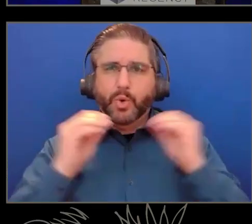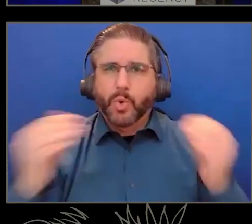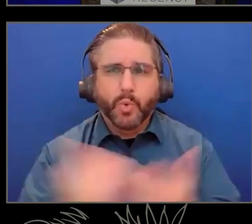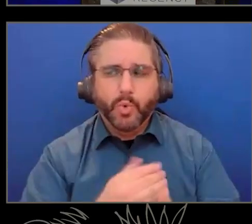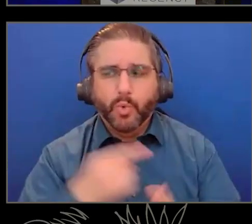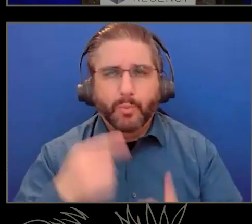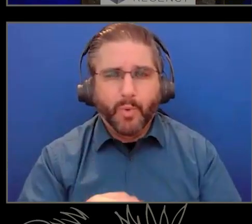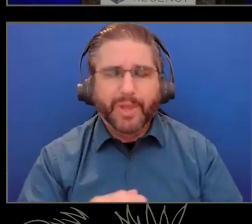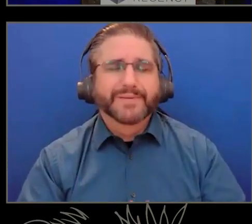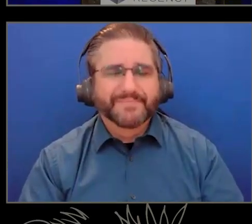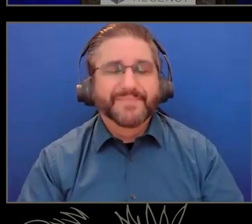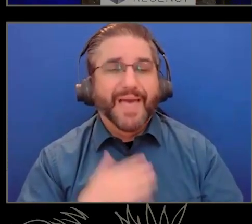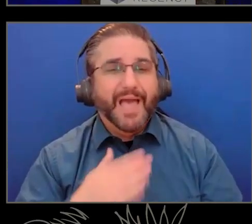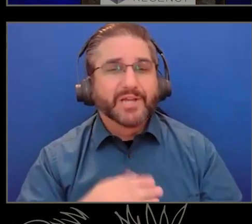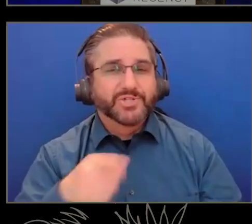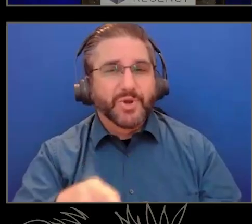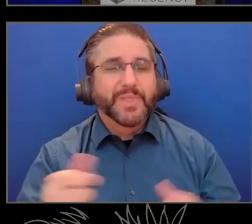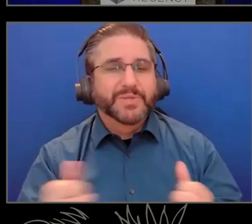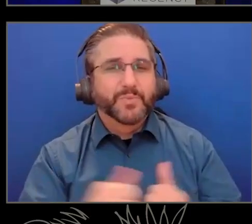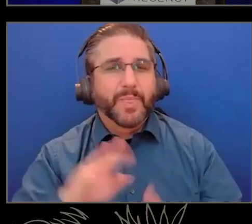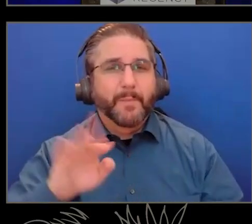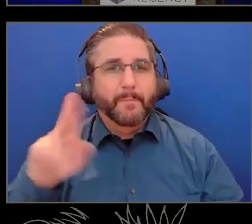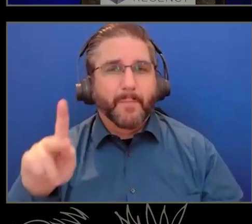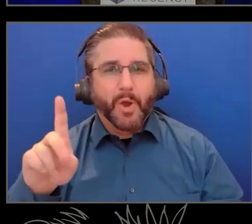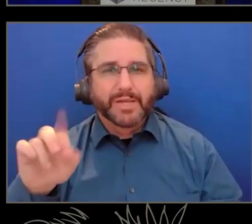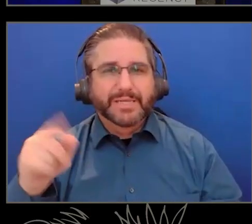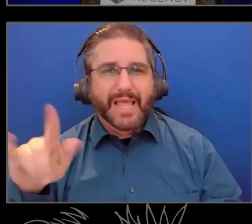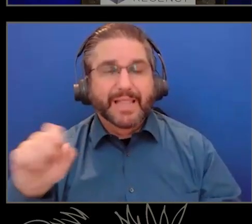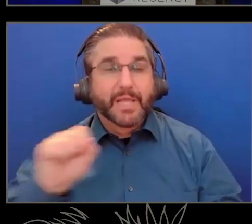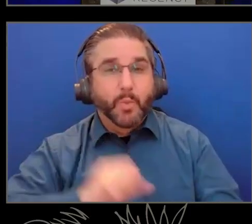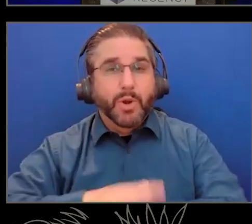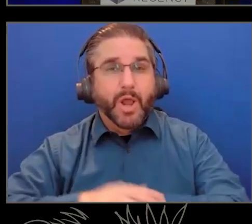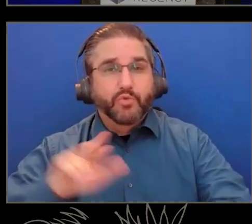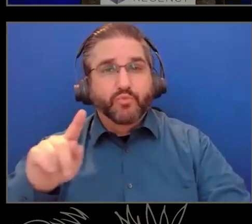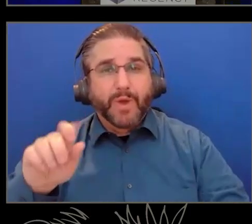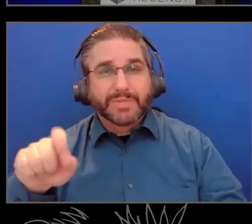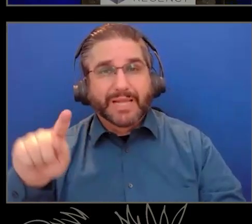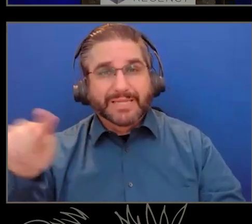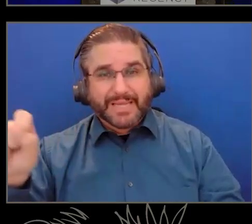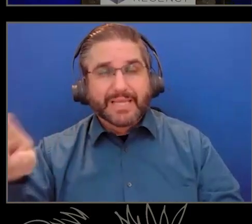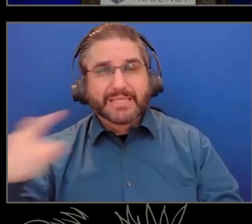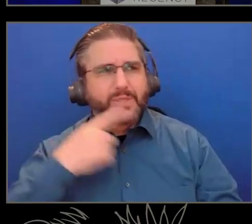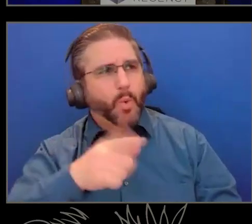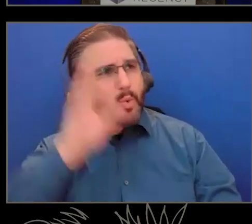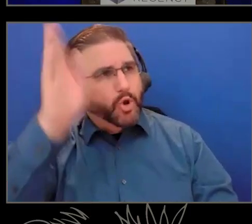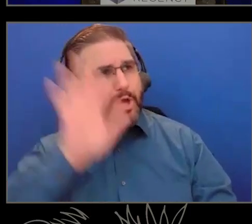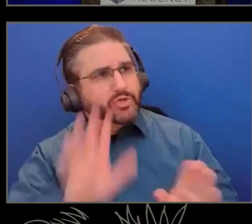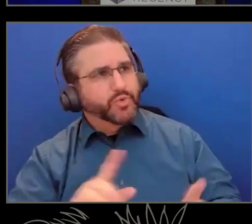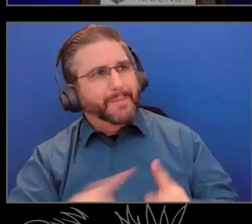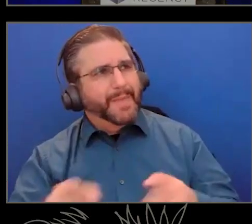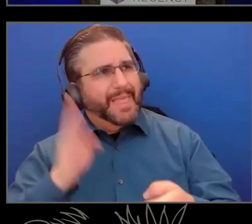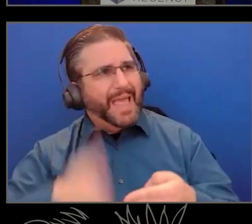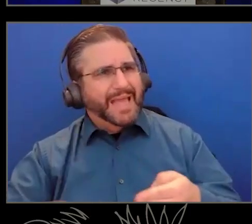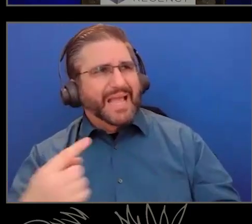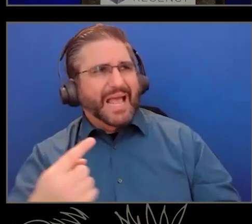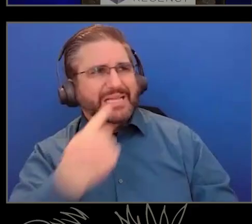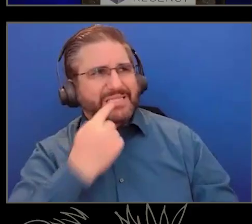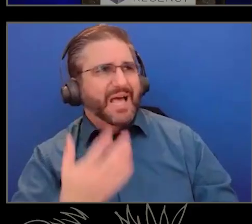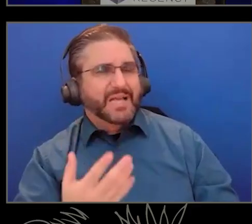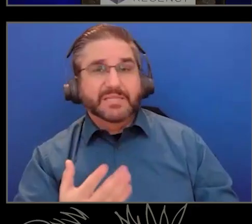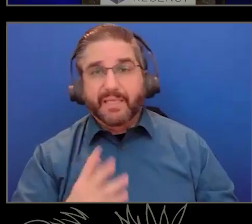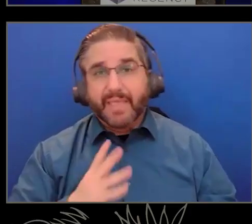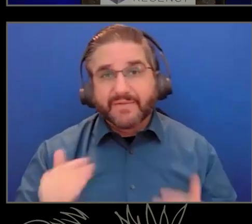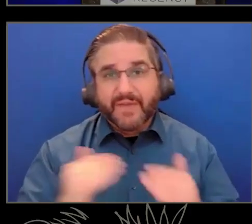with Mark Daglish, who worked on the routes.ts feature, he said, this talk is really great, Brooks, but your ending kind of sucks, which is